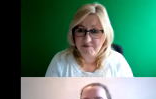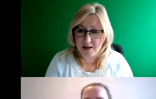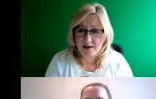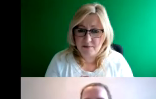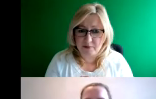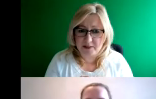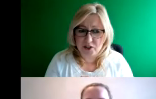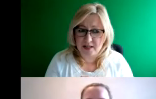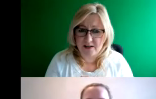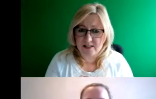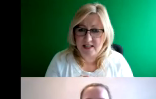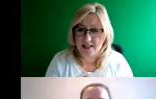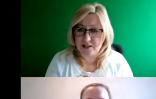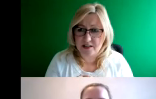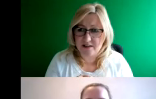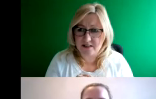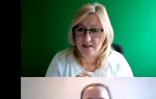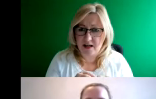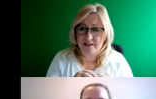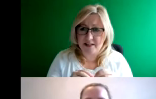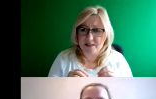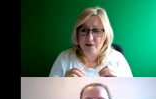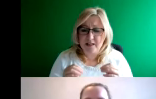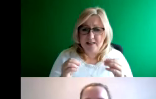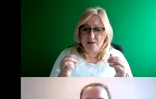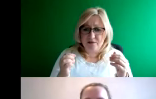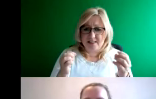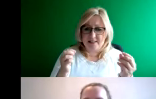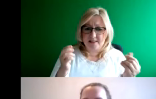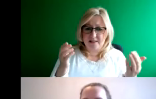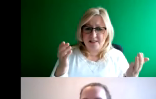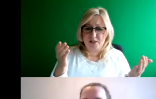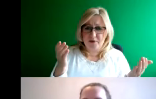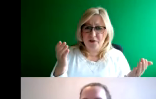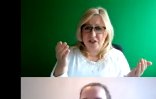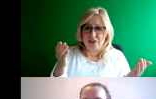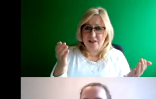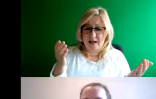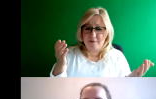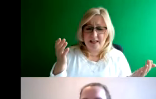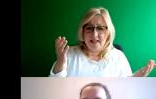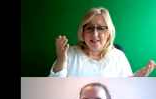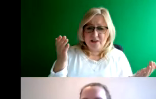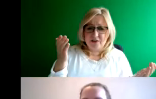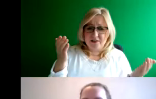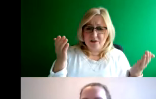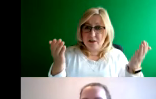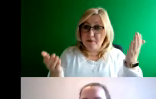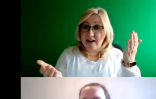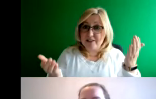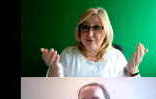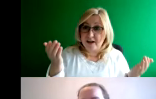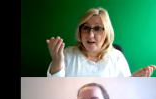in probably 2008, 2009, right? So this is community shift happening. So you've got